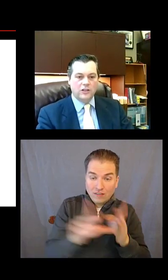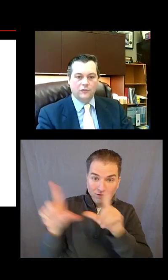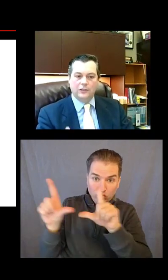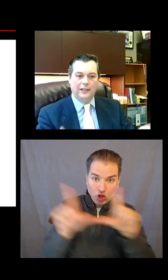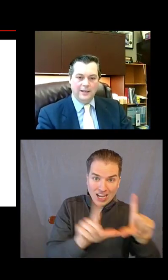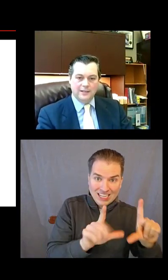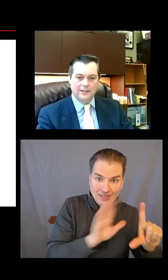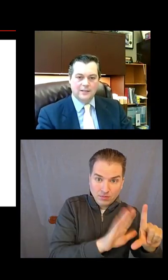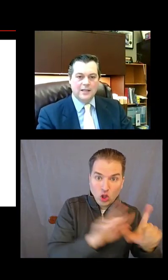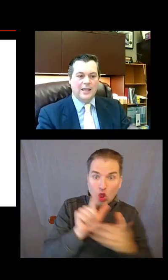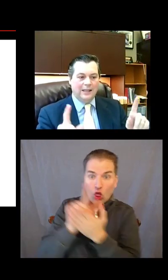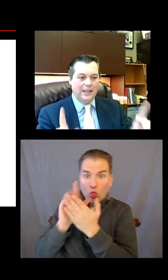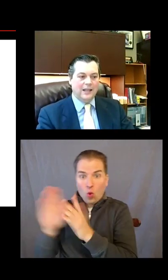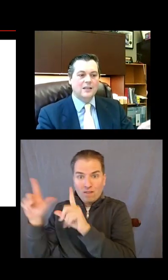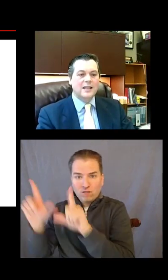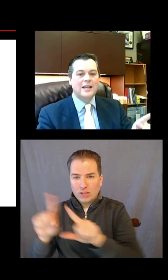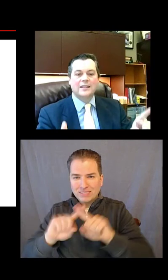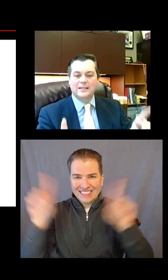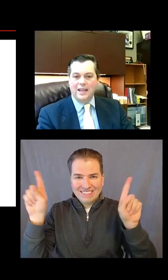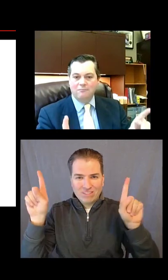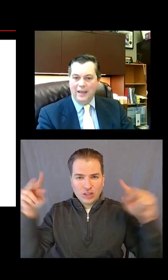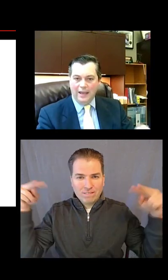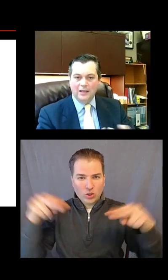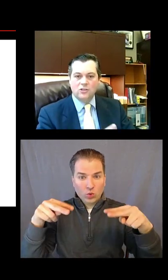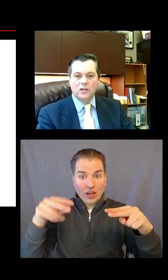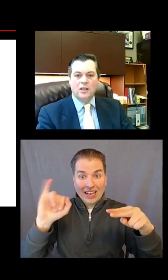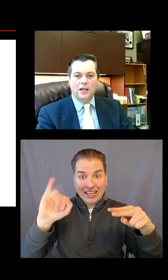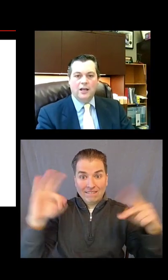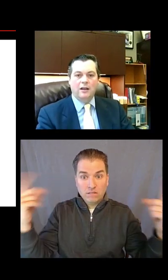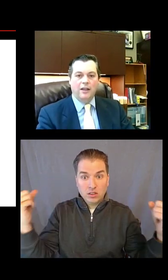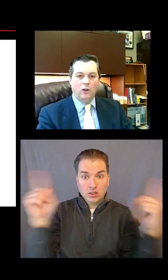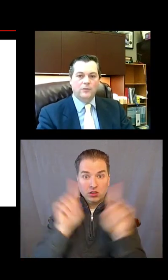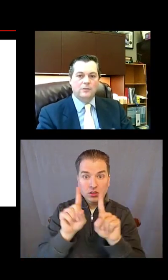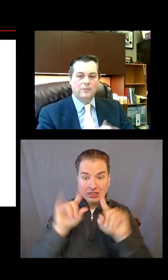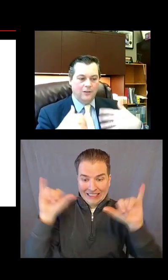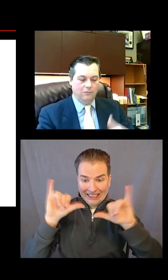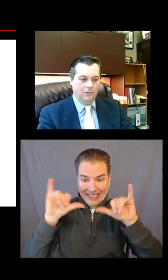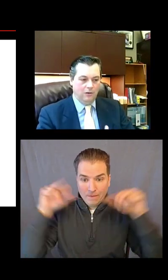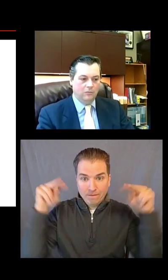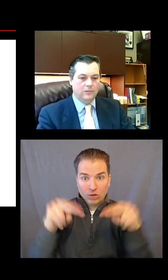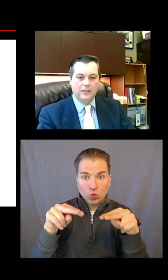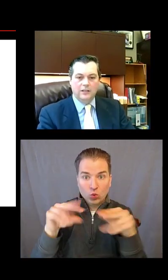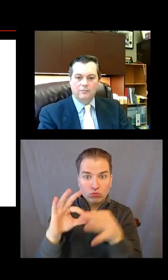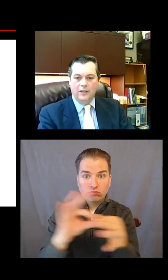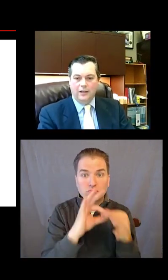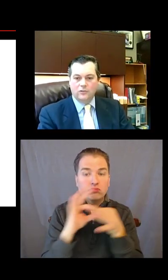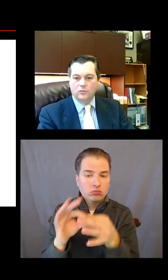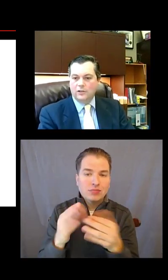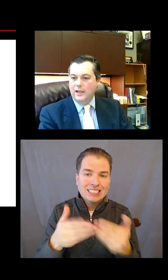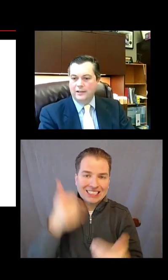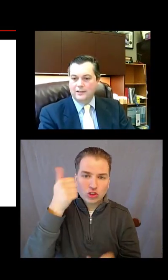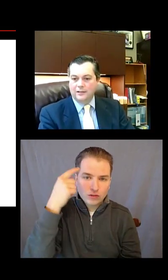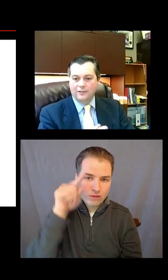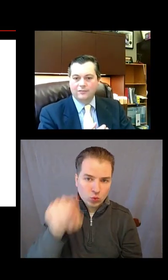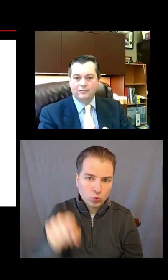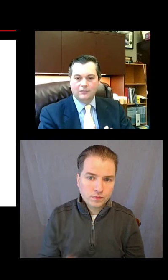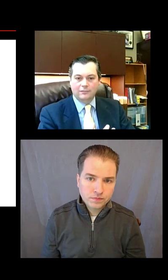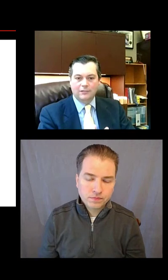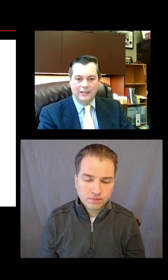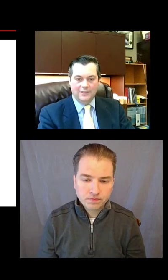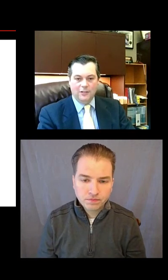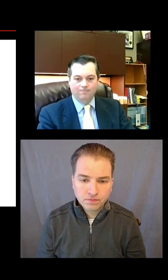with two different lenses. And getting us on the same page helps to make, the actual client's